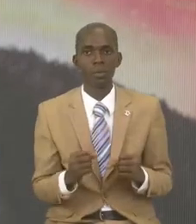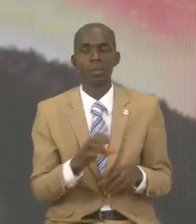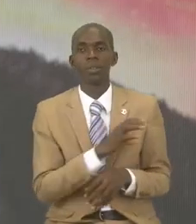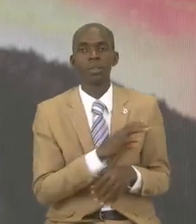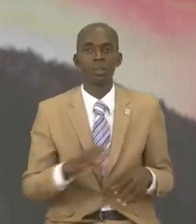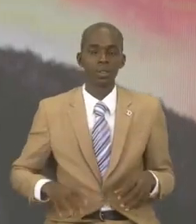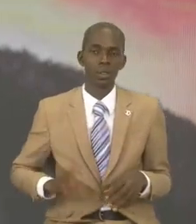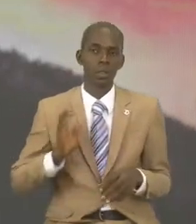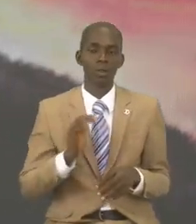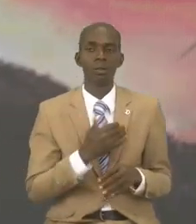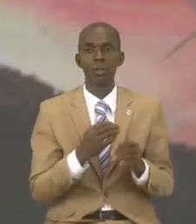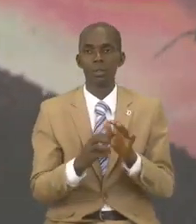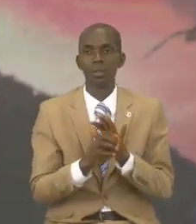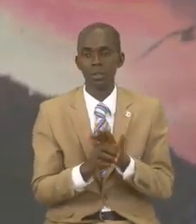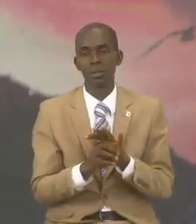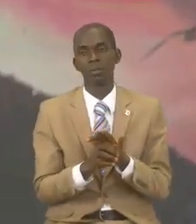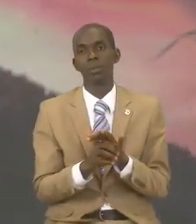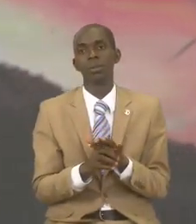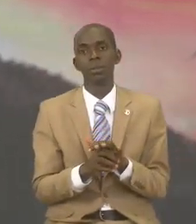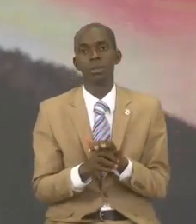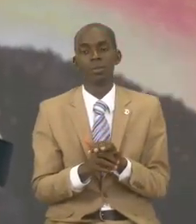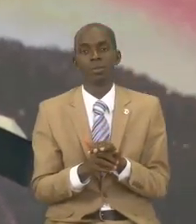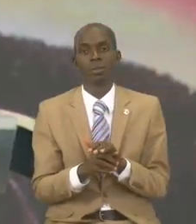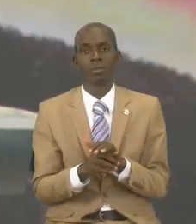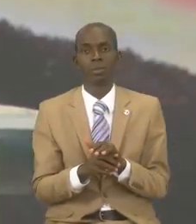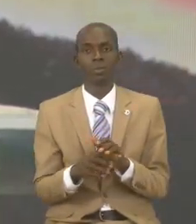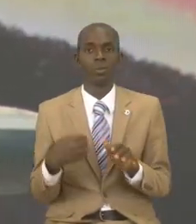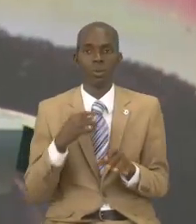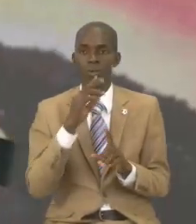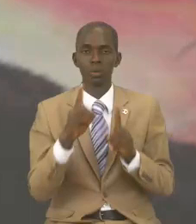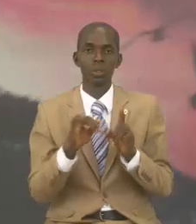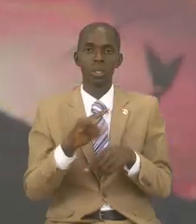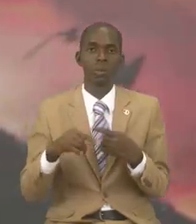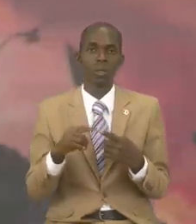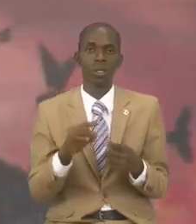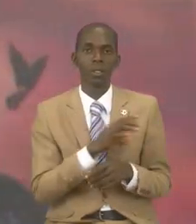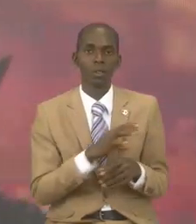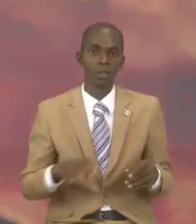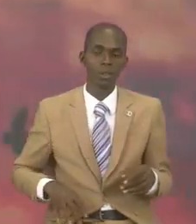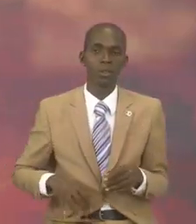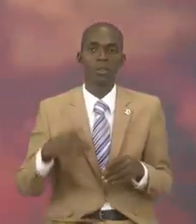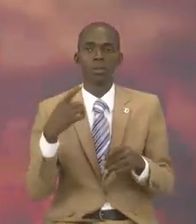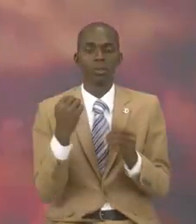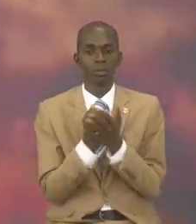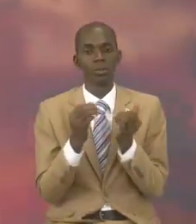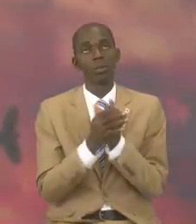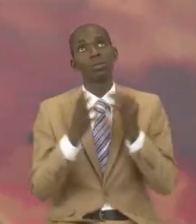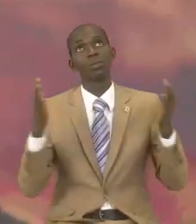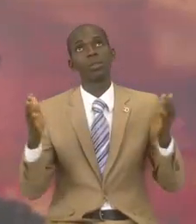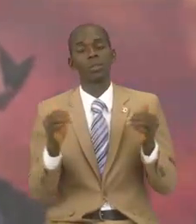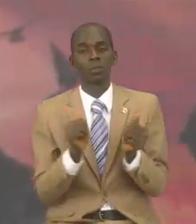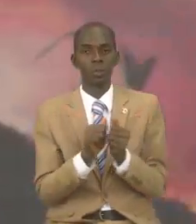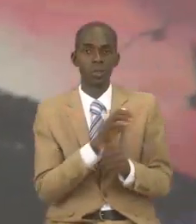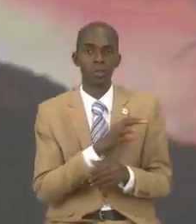pattern. In the morning session, we are talking about Christ. Christ, we crucified with Christ. Christ, we